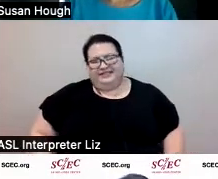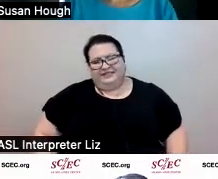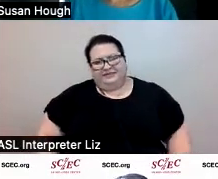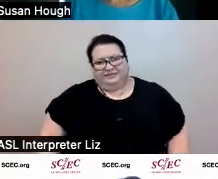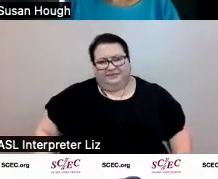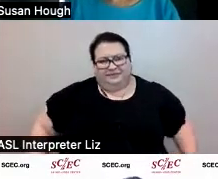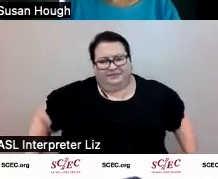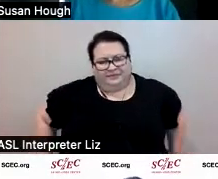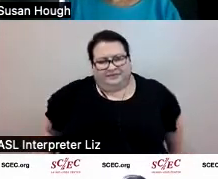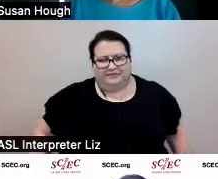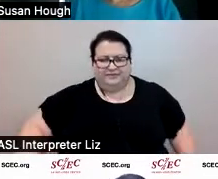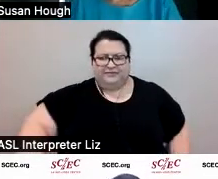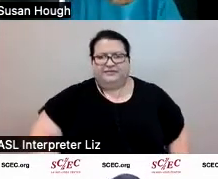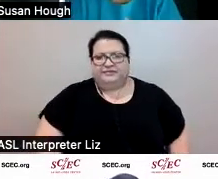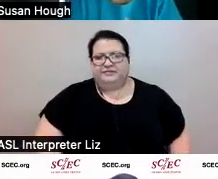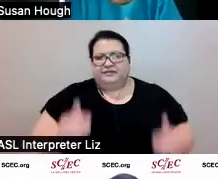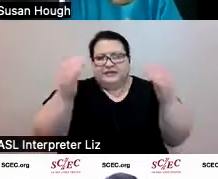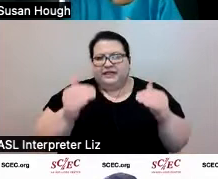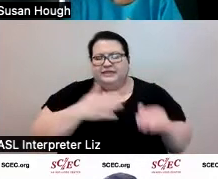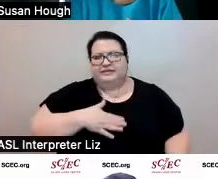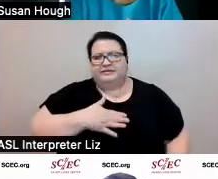Okay. So next slide.